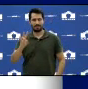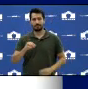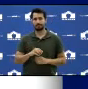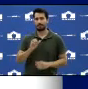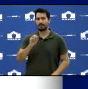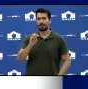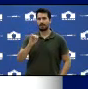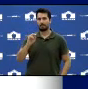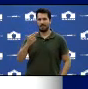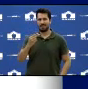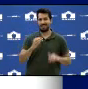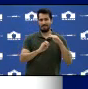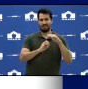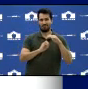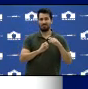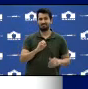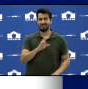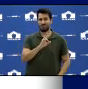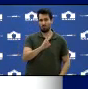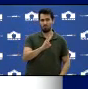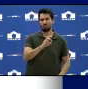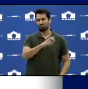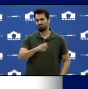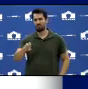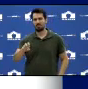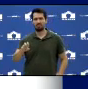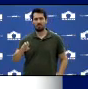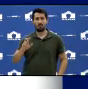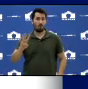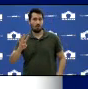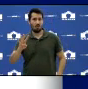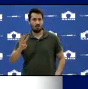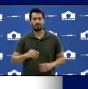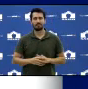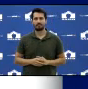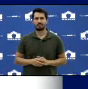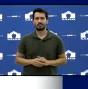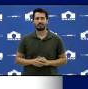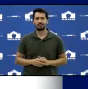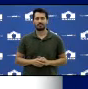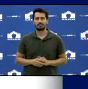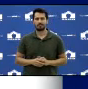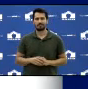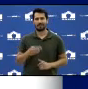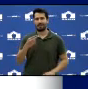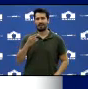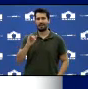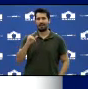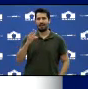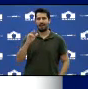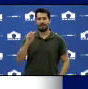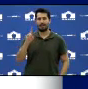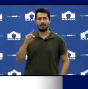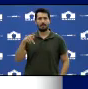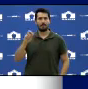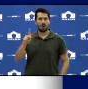Smith Elementary is going from single member District 2 to District 4. Highland Park Elementary